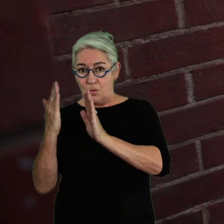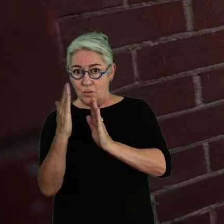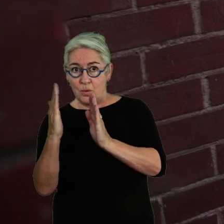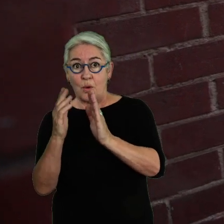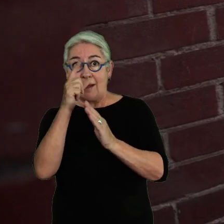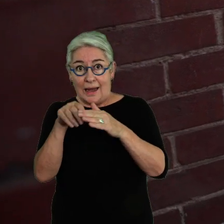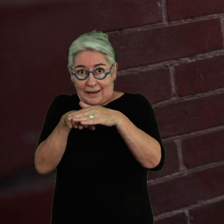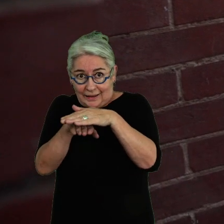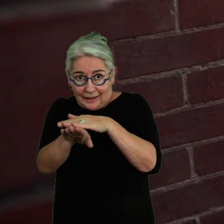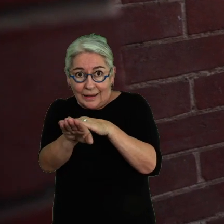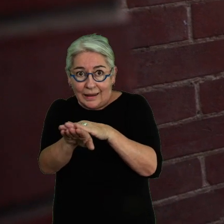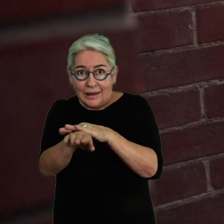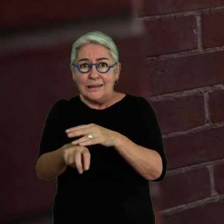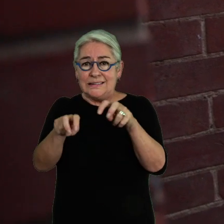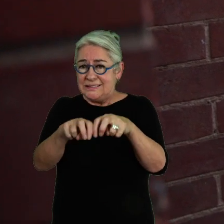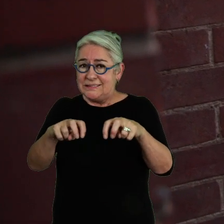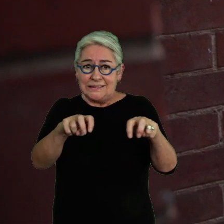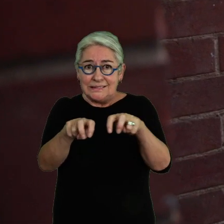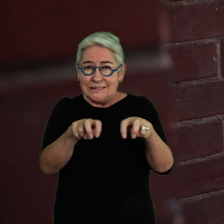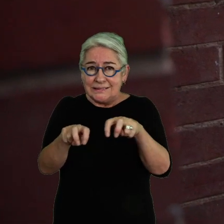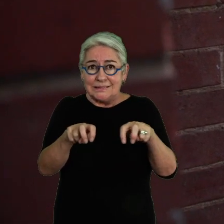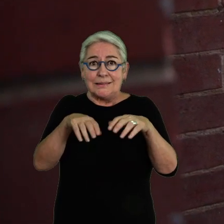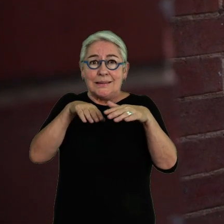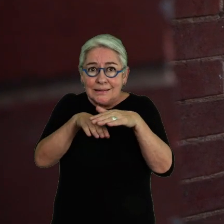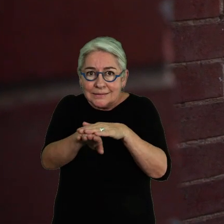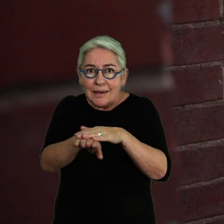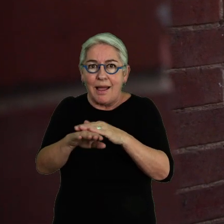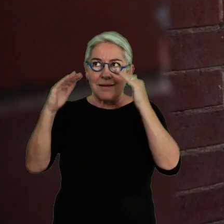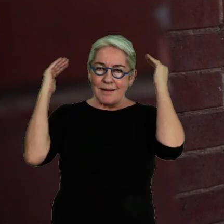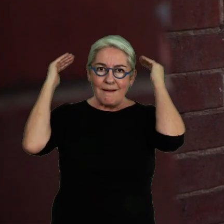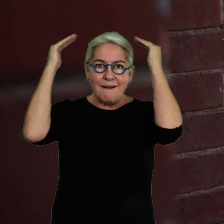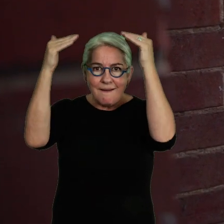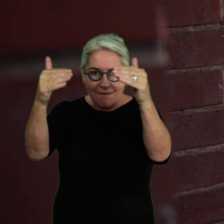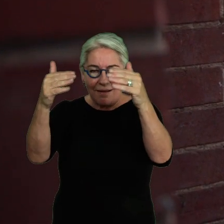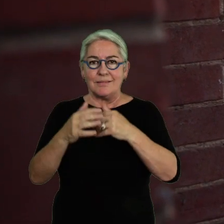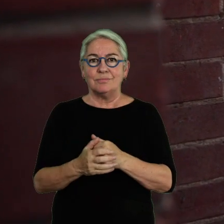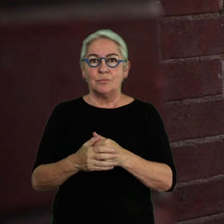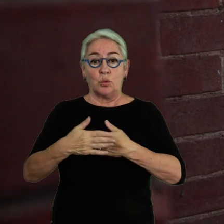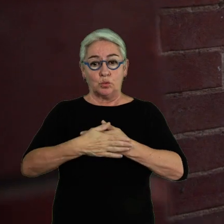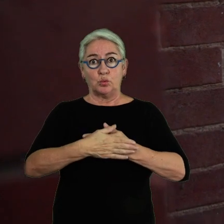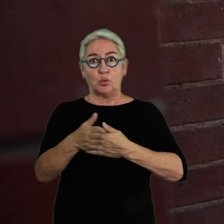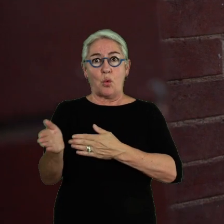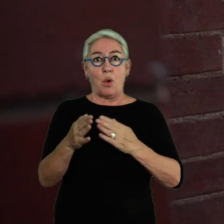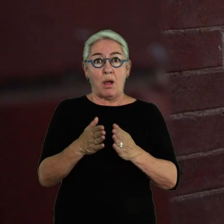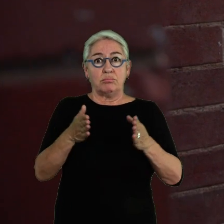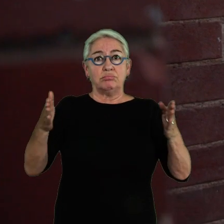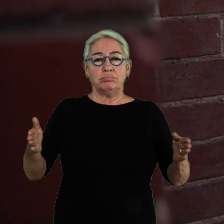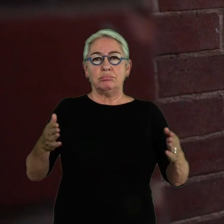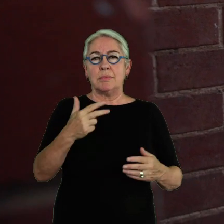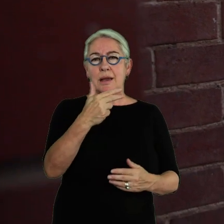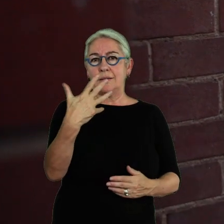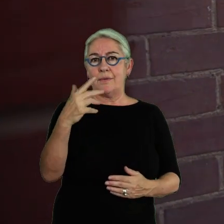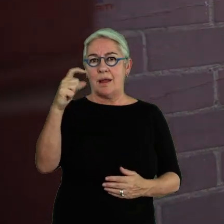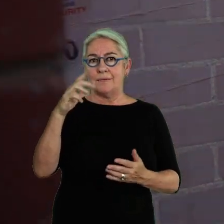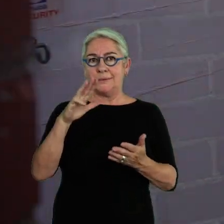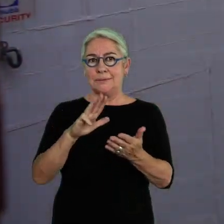There is an entry from the alley into the indoor seating space. The doorway is 85 centimetres wide and has a step up of 6 centimetres